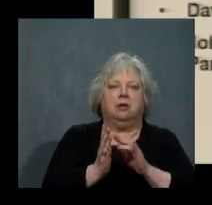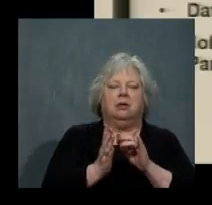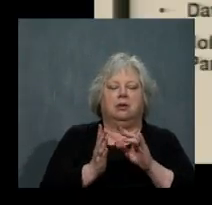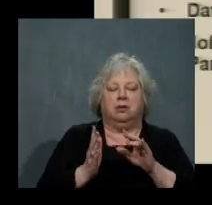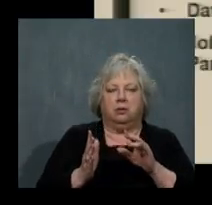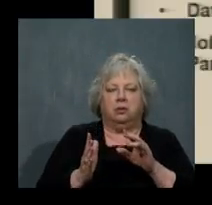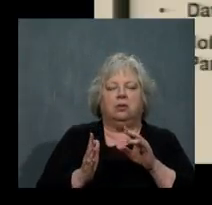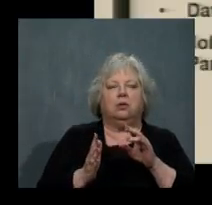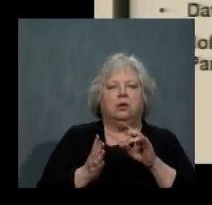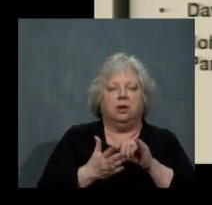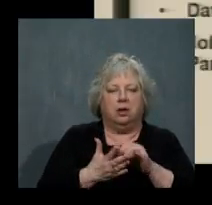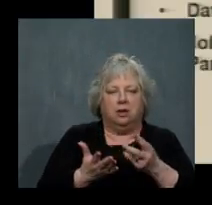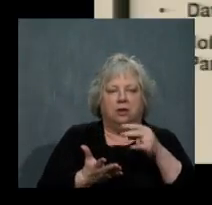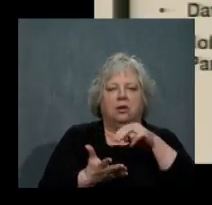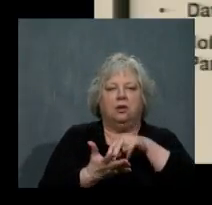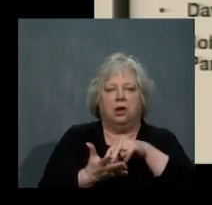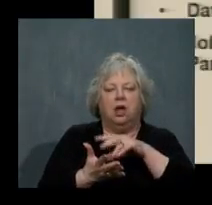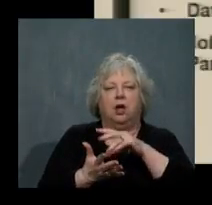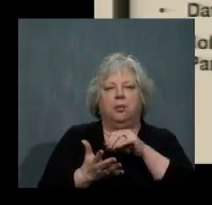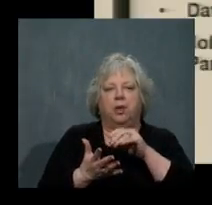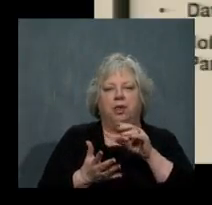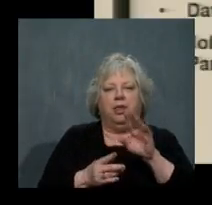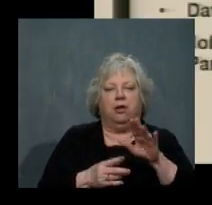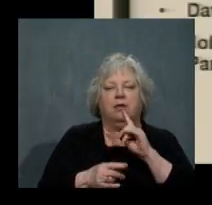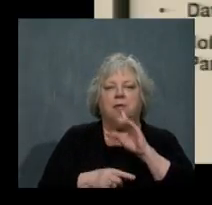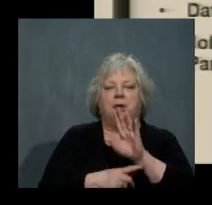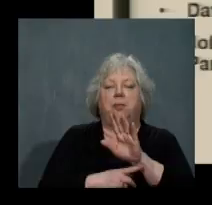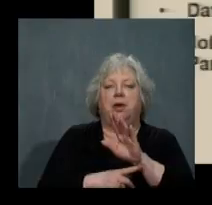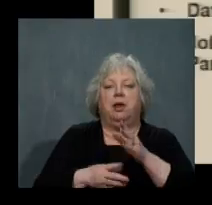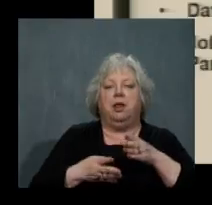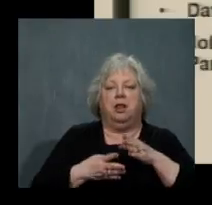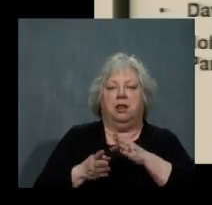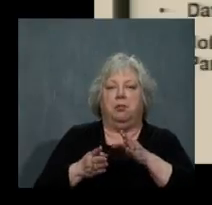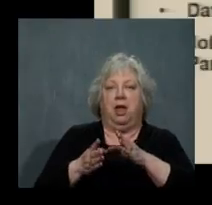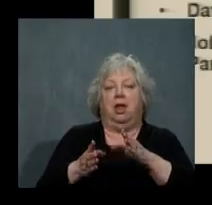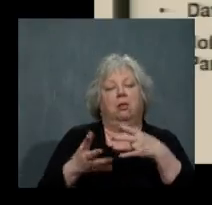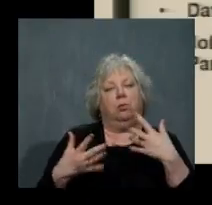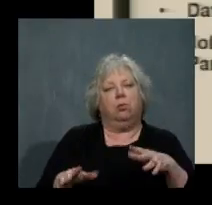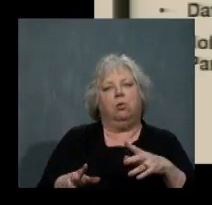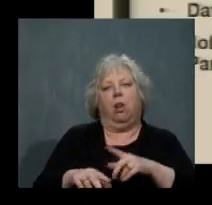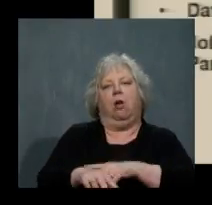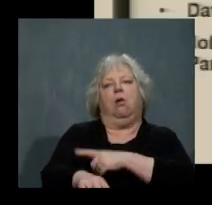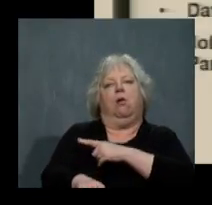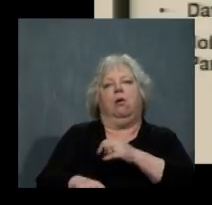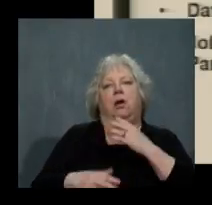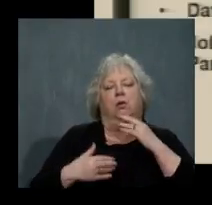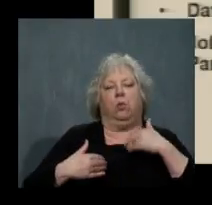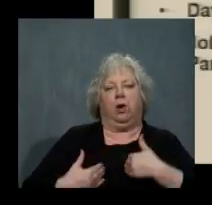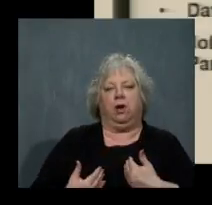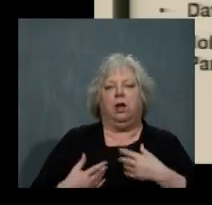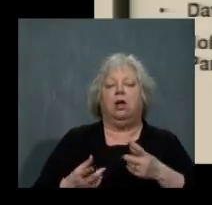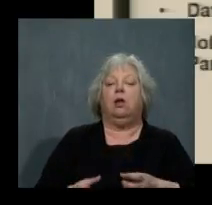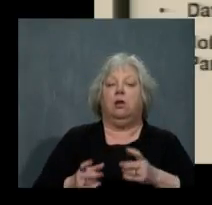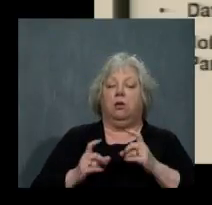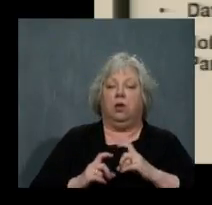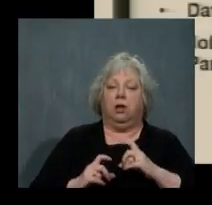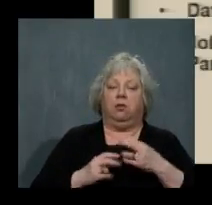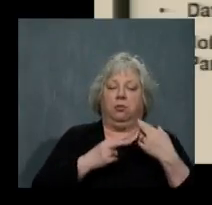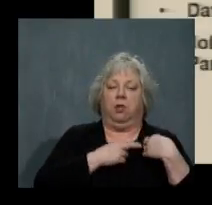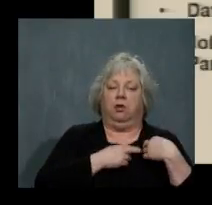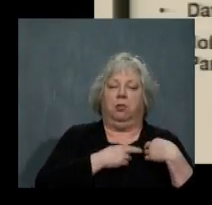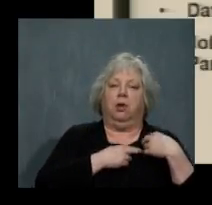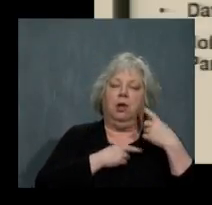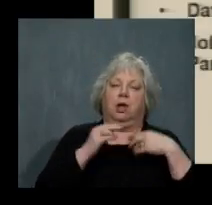stood up on their commitment. The path has been long and weary, and y'all gave us a charge for 45 days and report